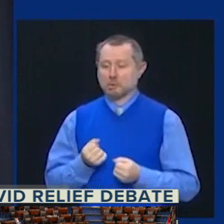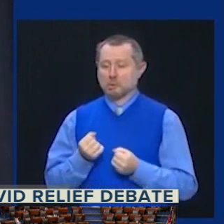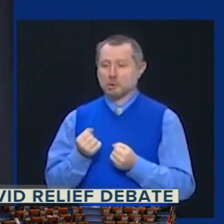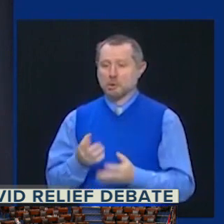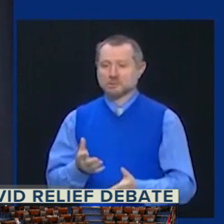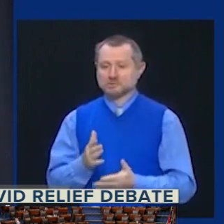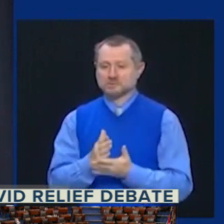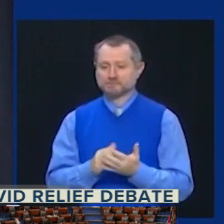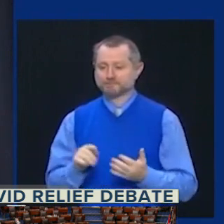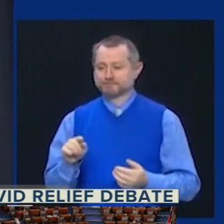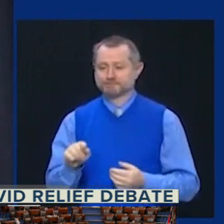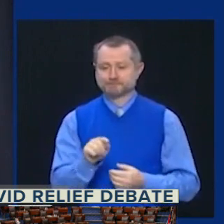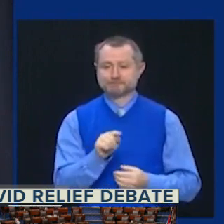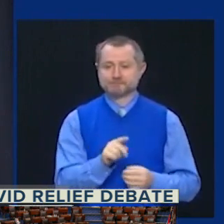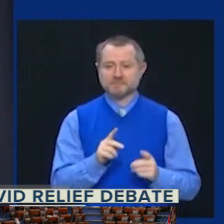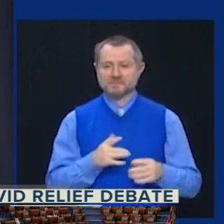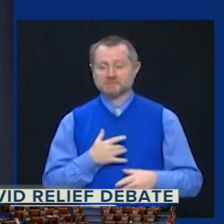uncomfortable.